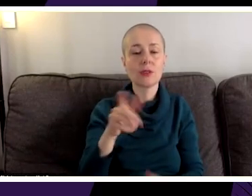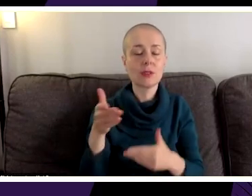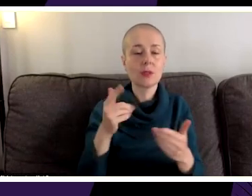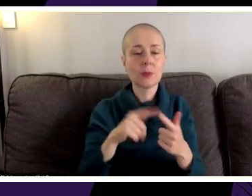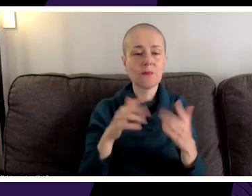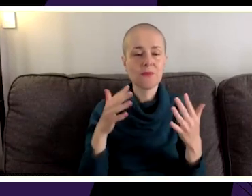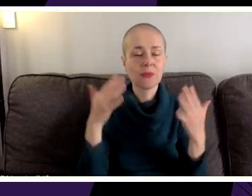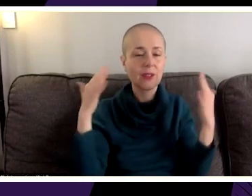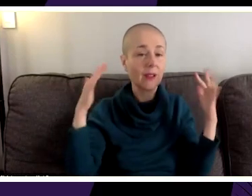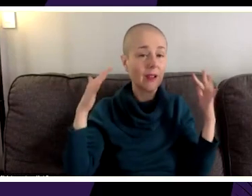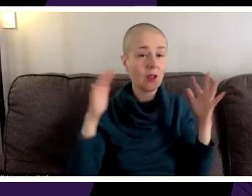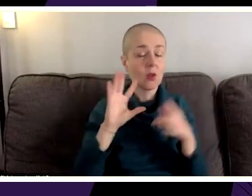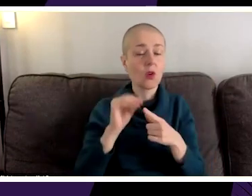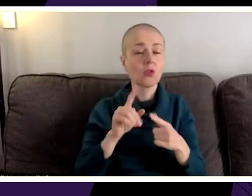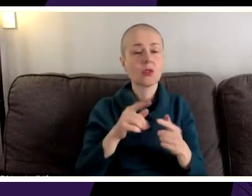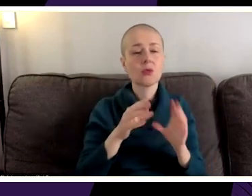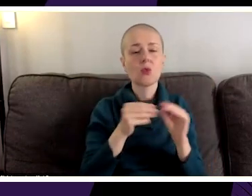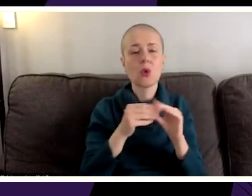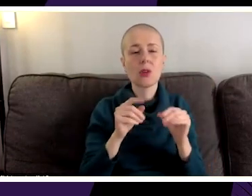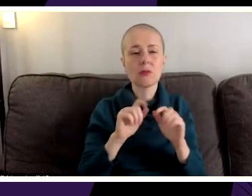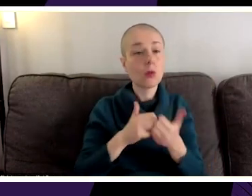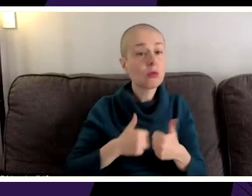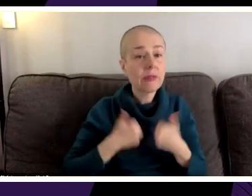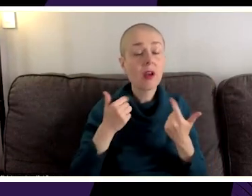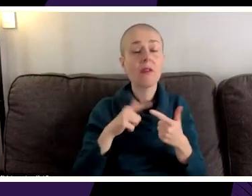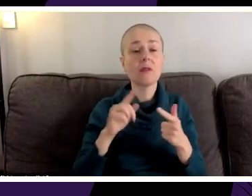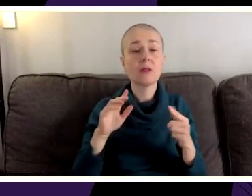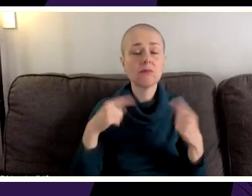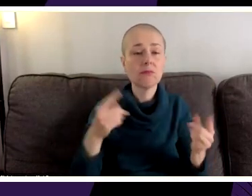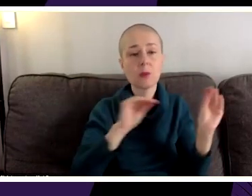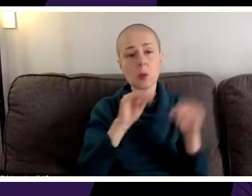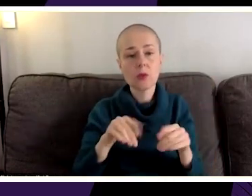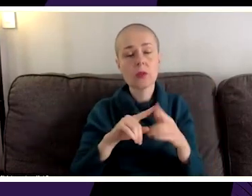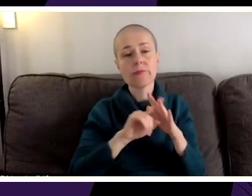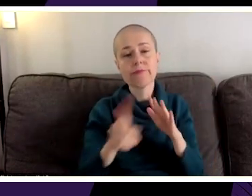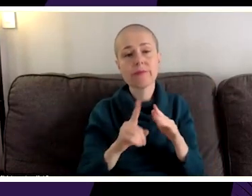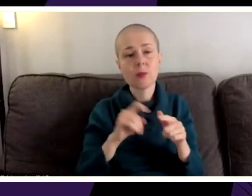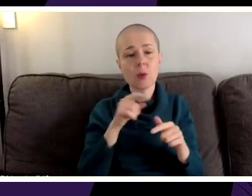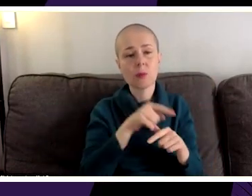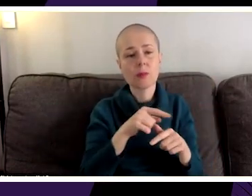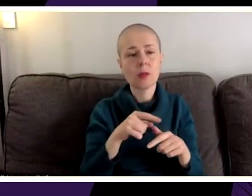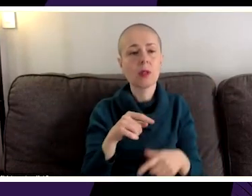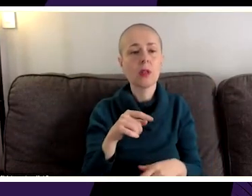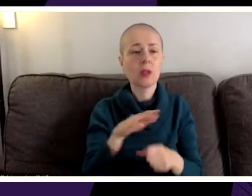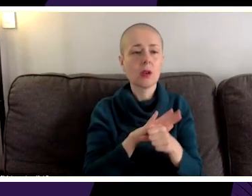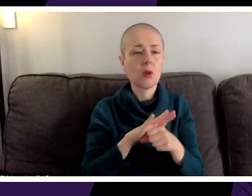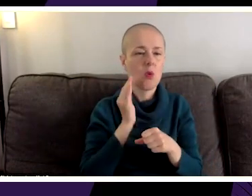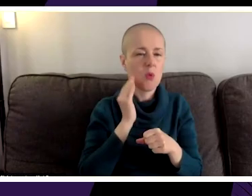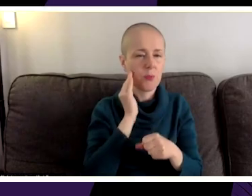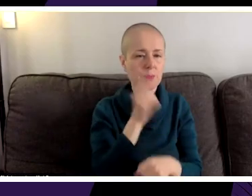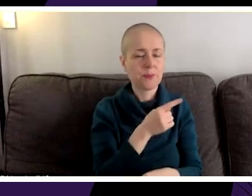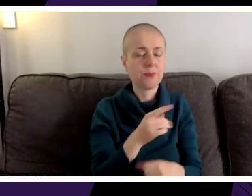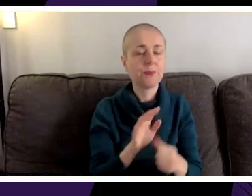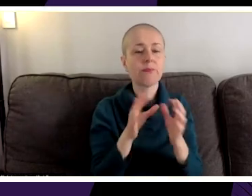culture story of survival, and High Outer story of migration fleeing war-torn Myanmar. In their own